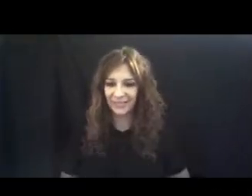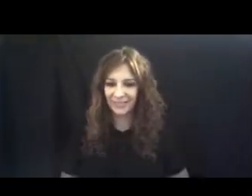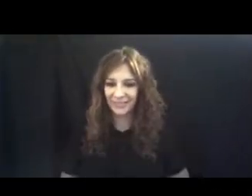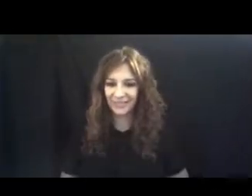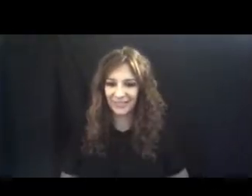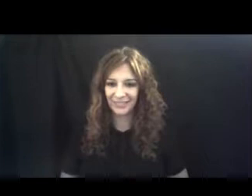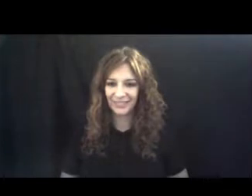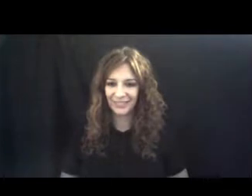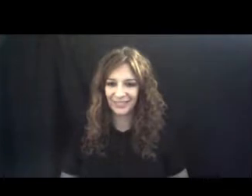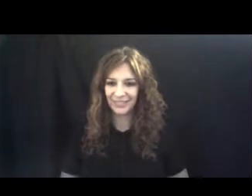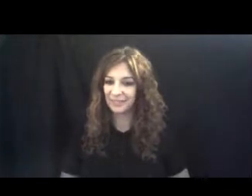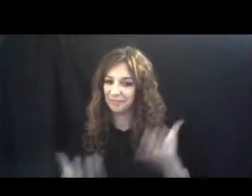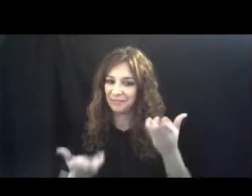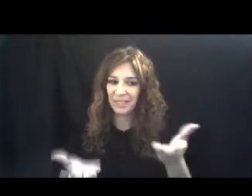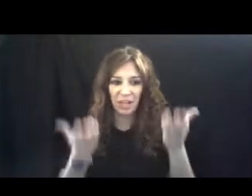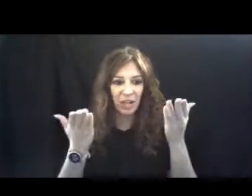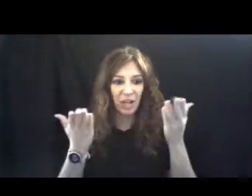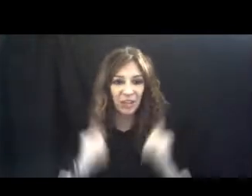And there we go.